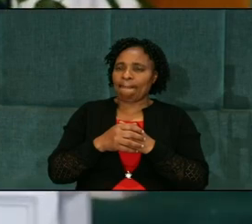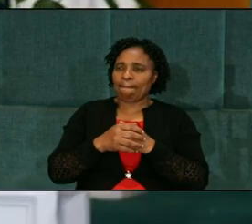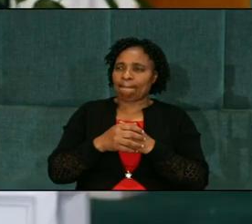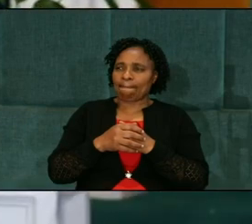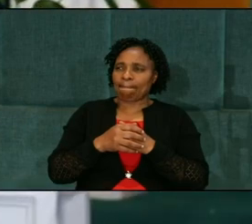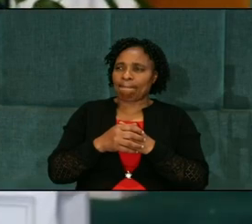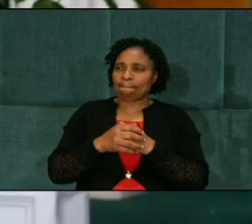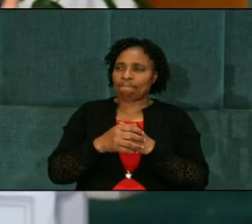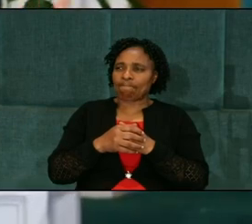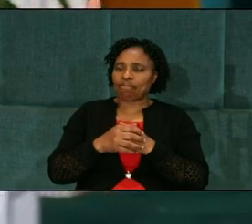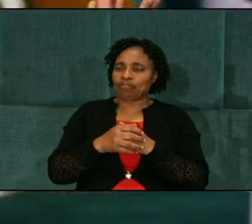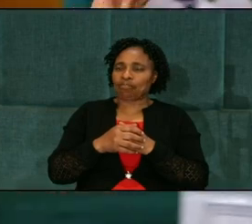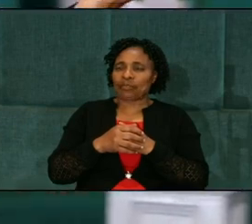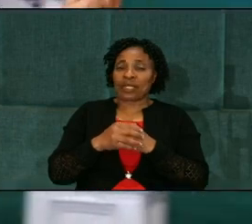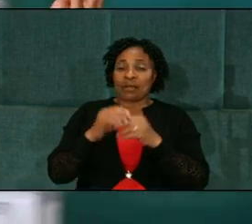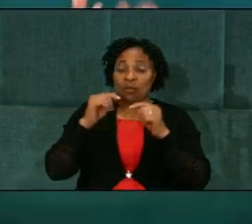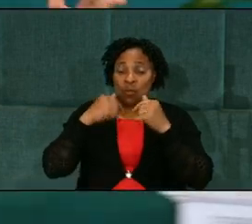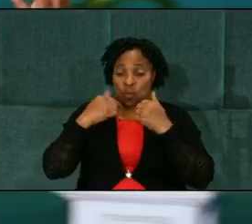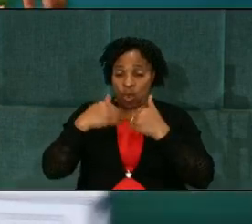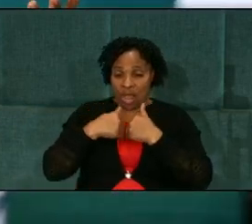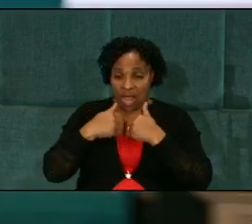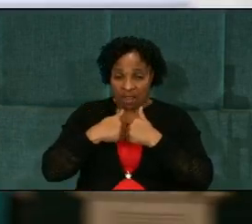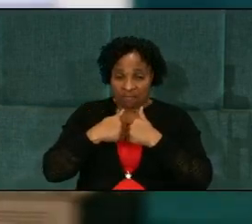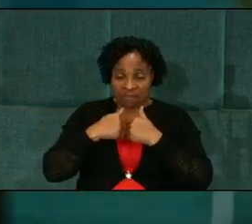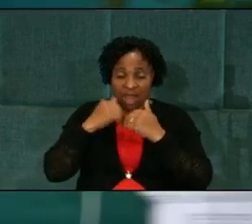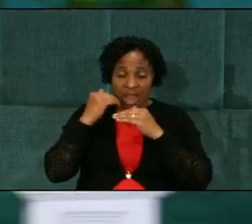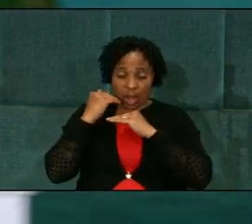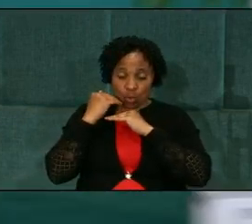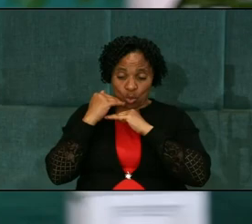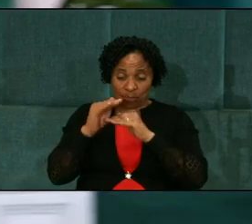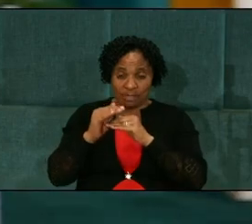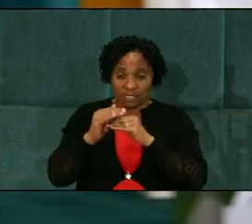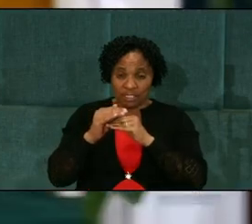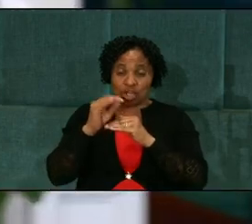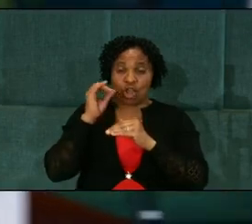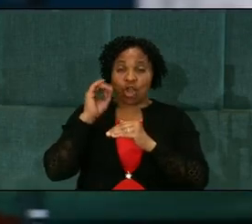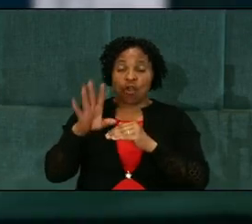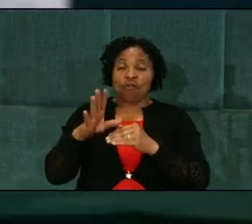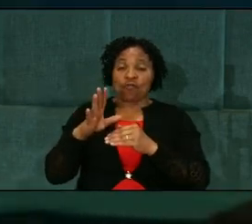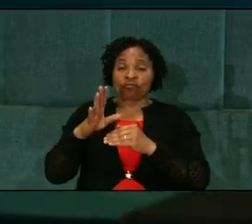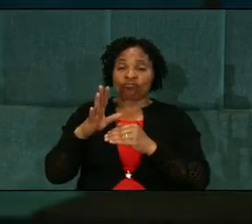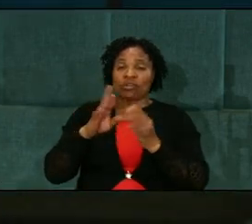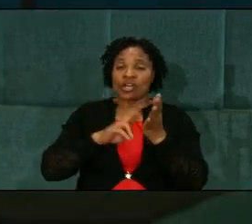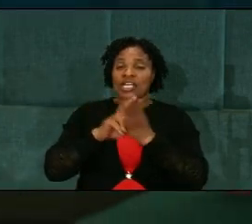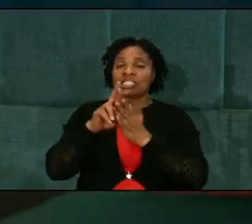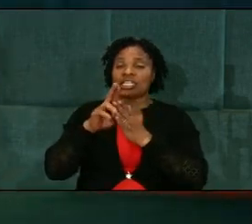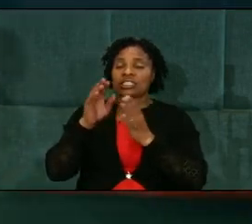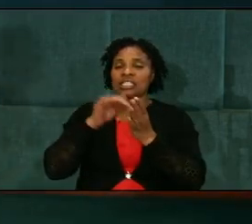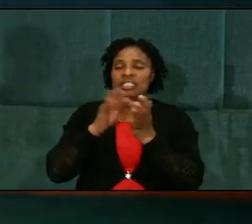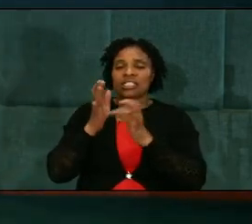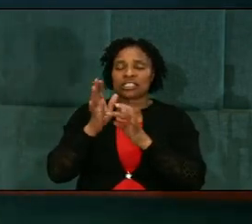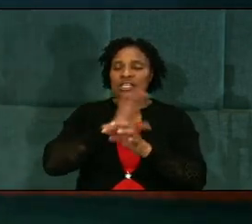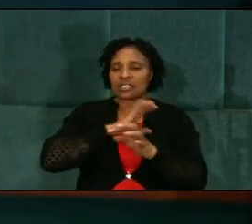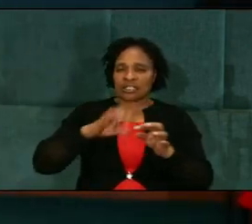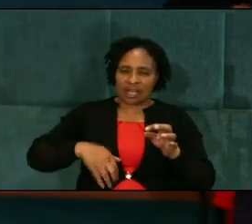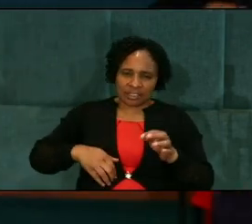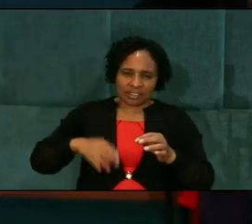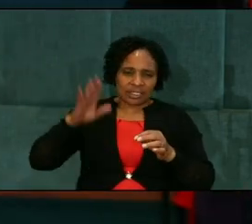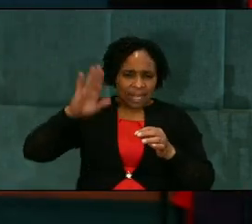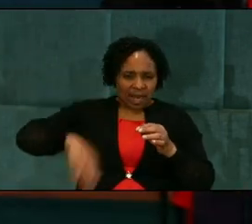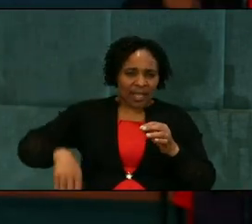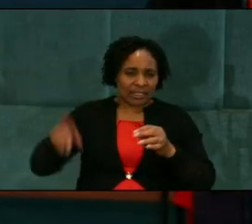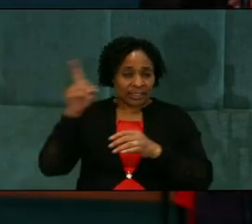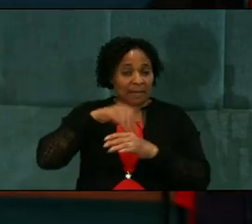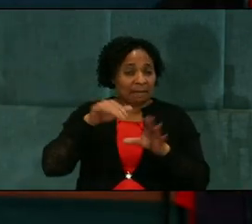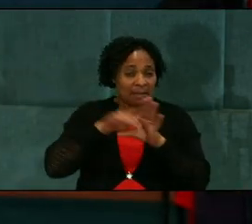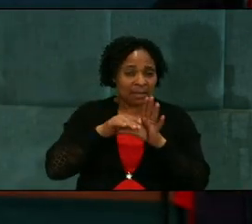A shortage of the righteousness of Christ in last day members.